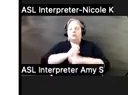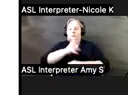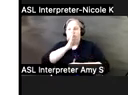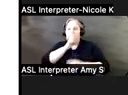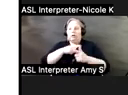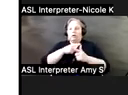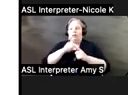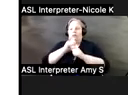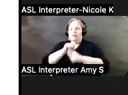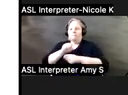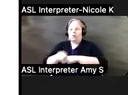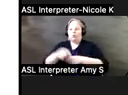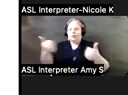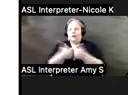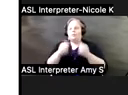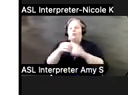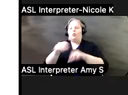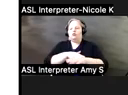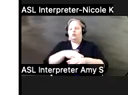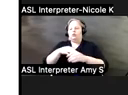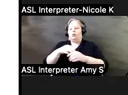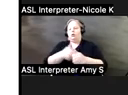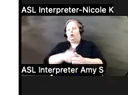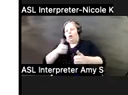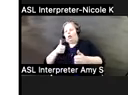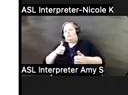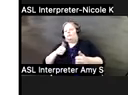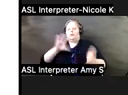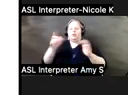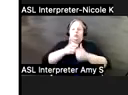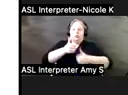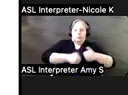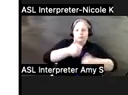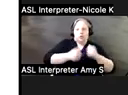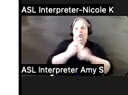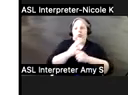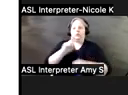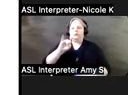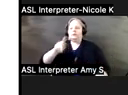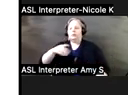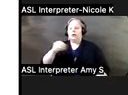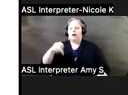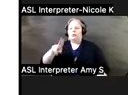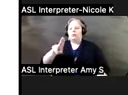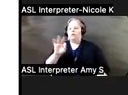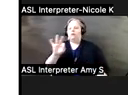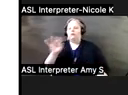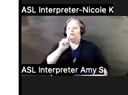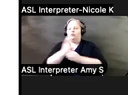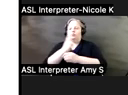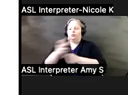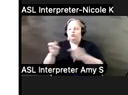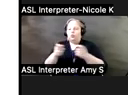to the game, it's always slower than when somebody just hits a control with a button or uses a sip and puff to access the controls. So it's really not a very fast